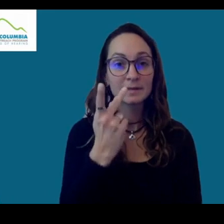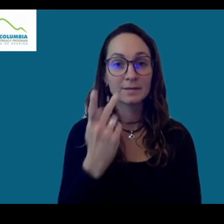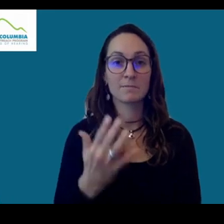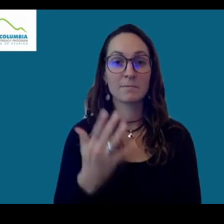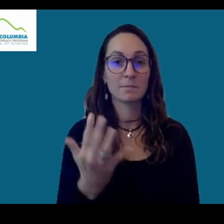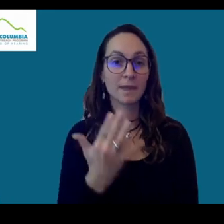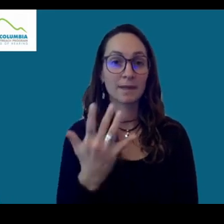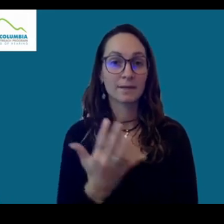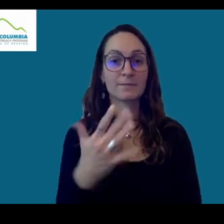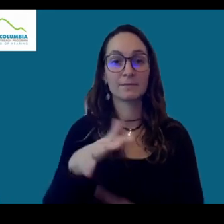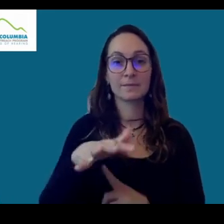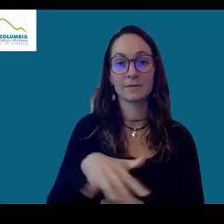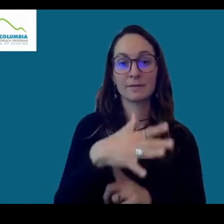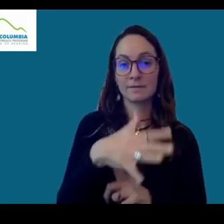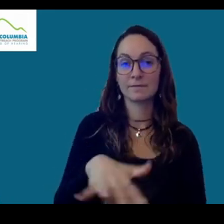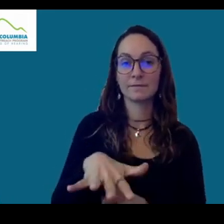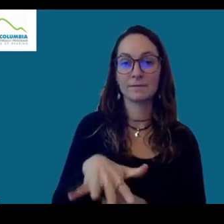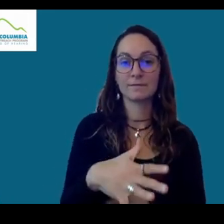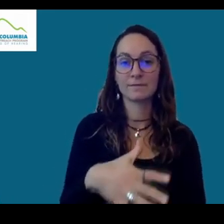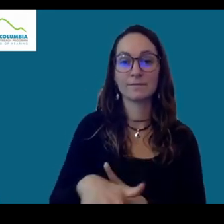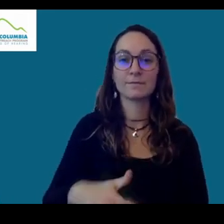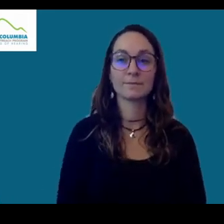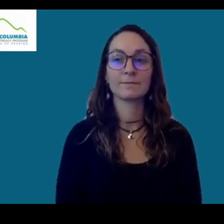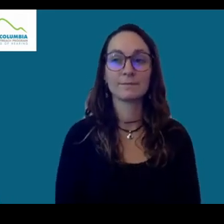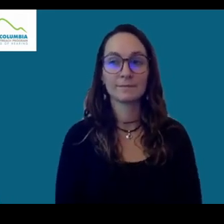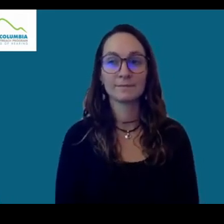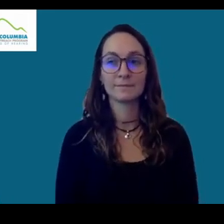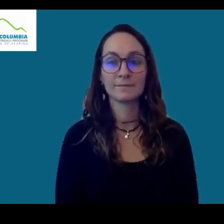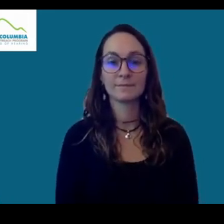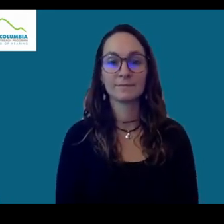I see the brown leaf.